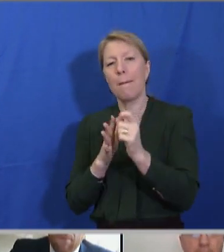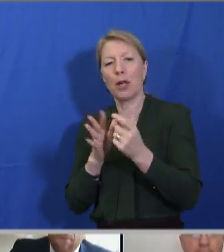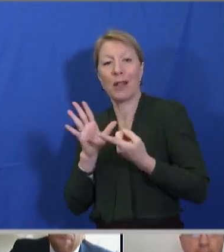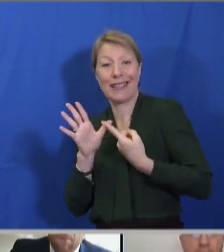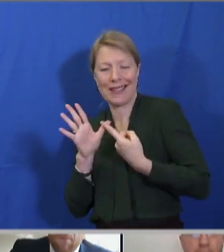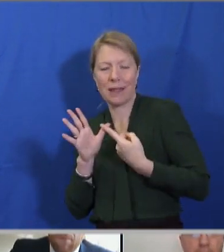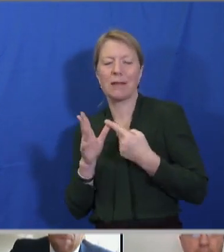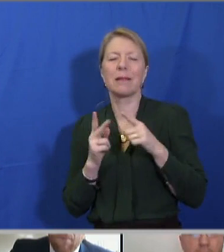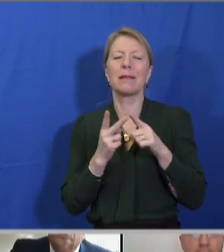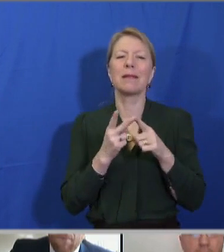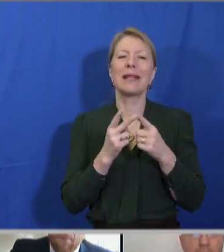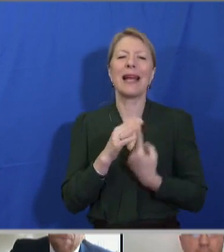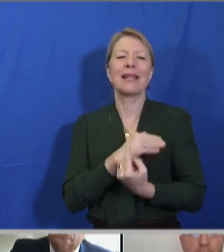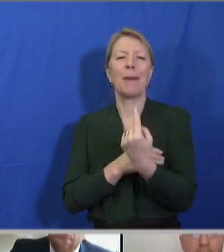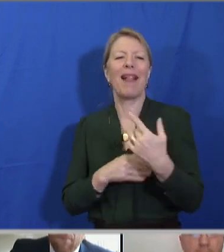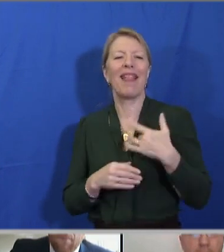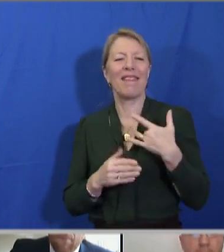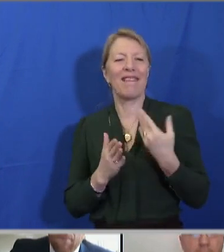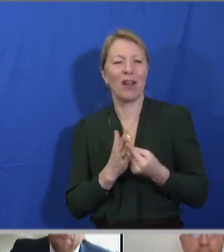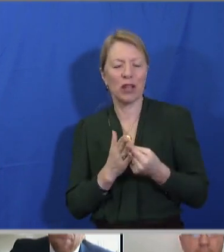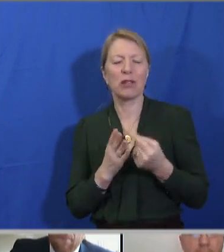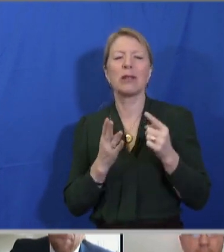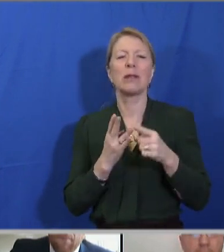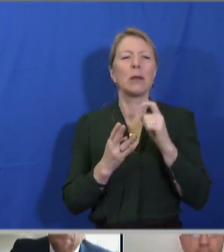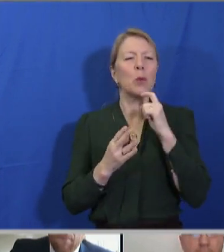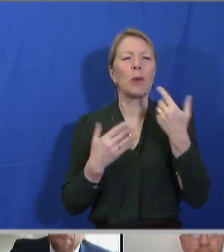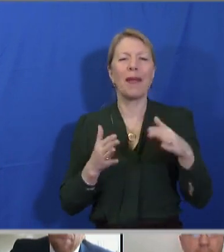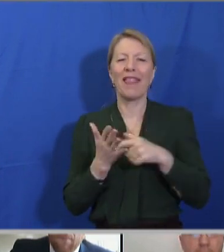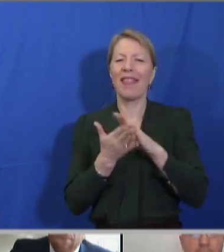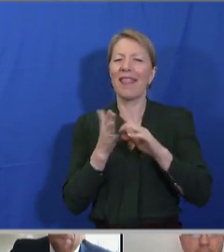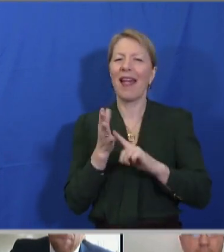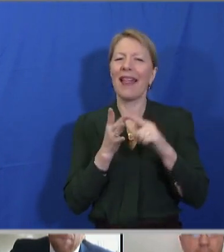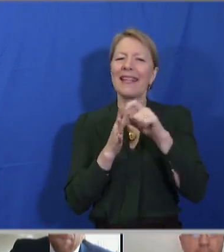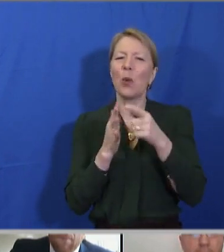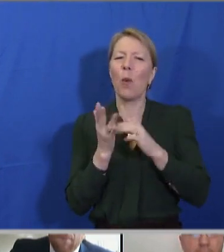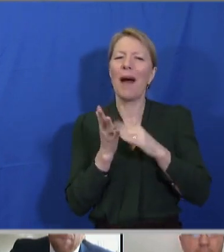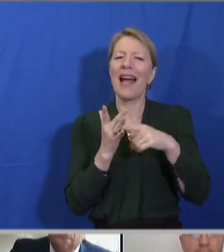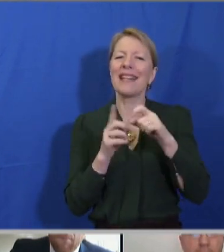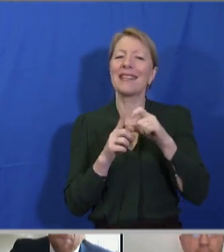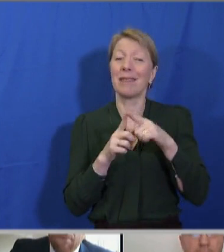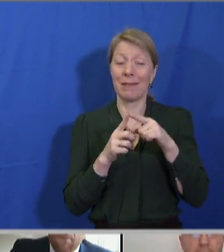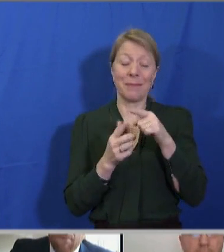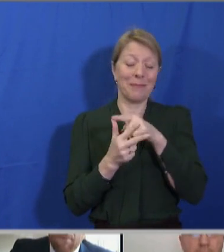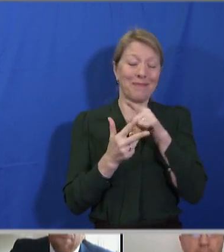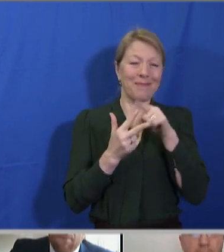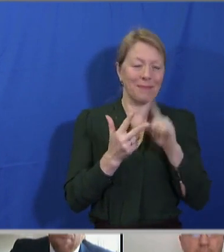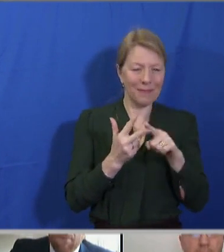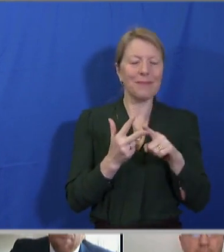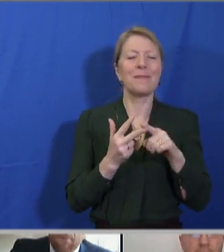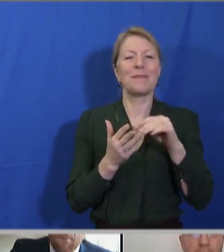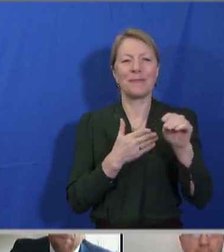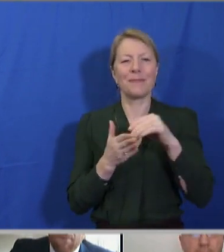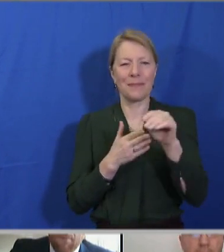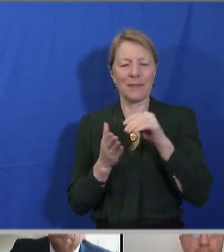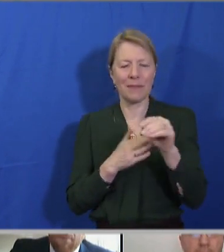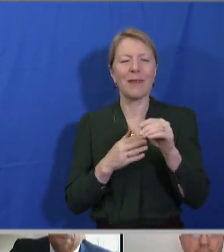and survivors of thalidomide fund. So that will be launched. We're using a portal through the college in ILF Scotland